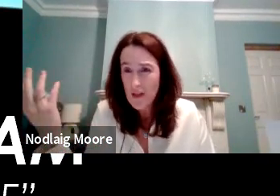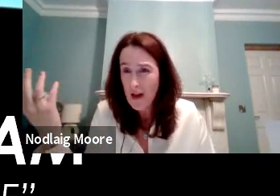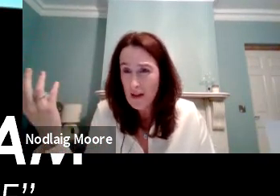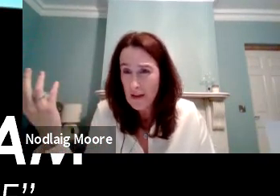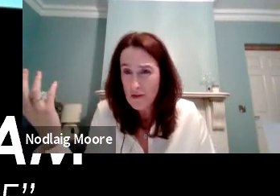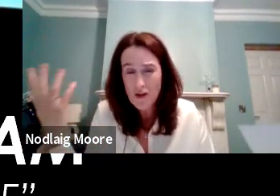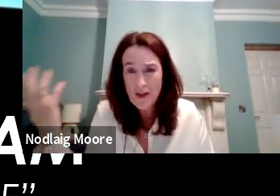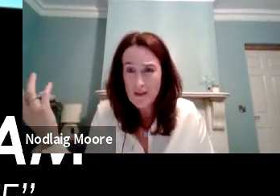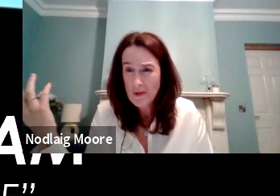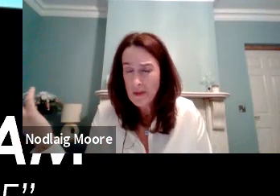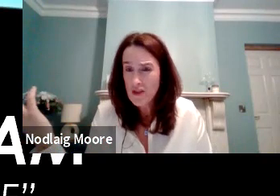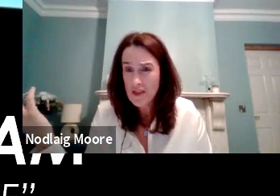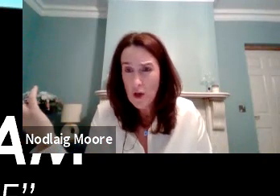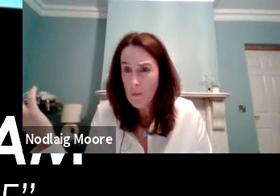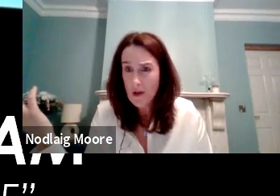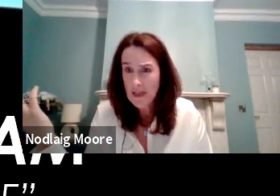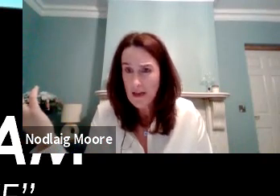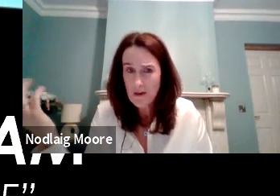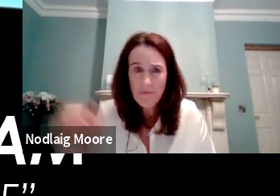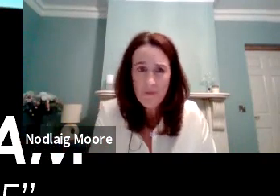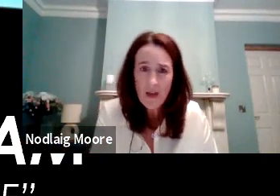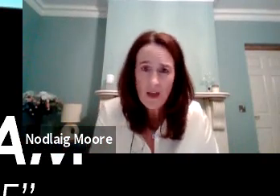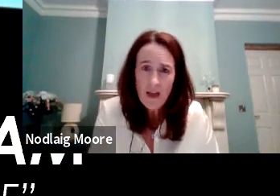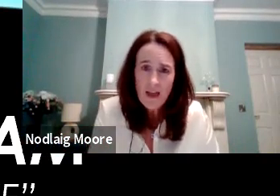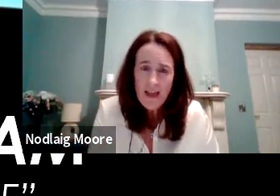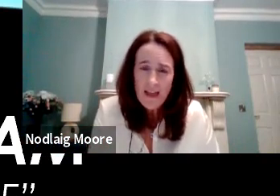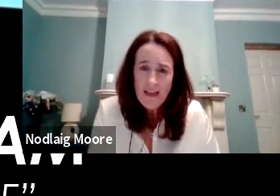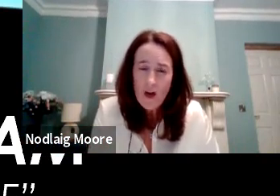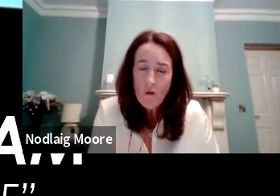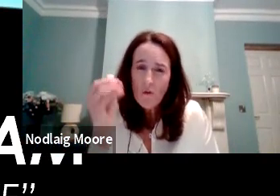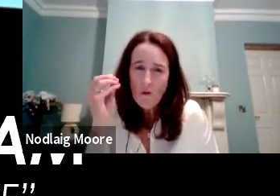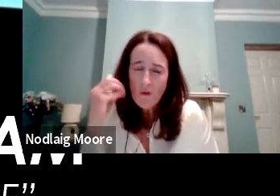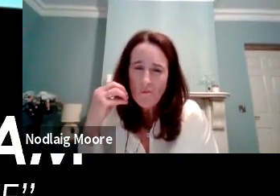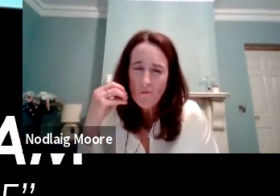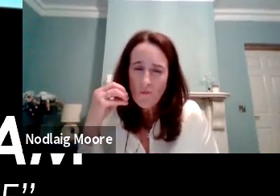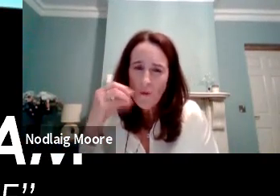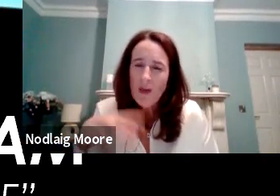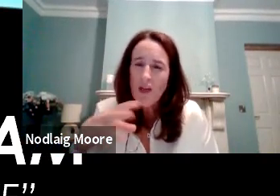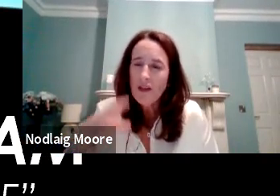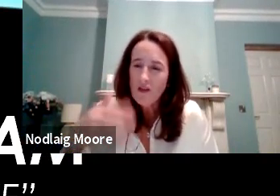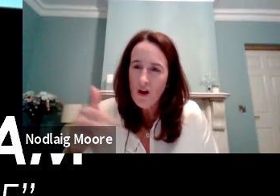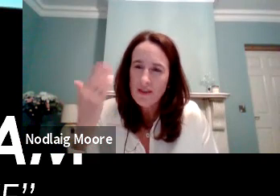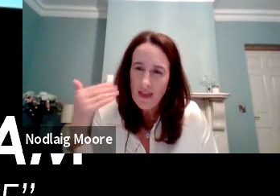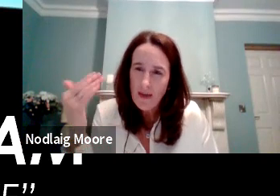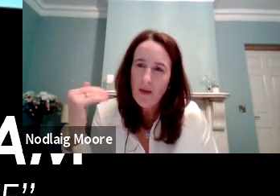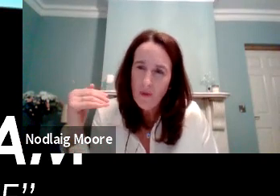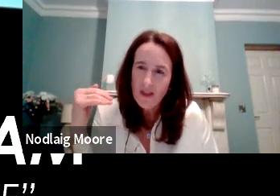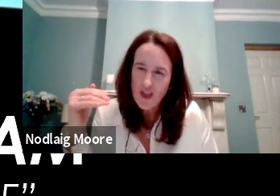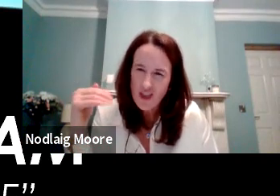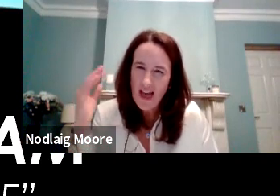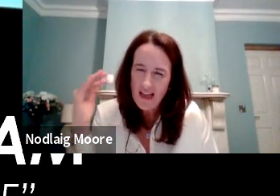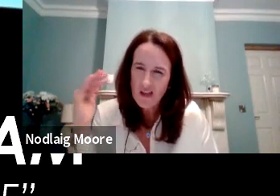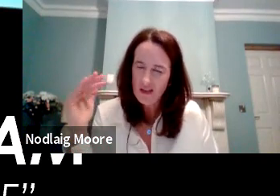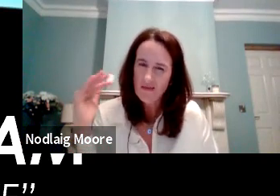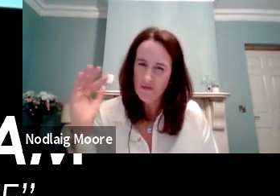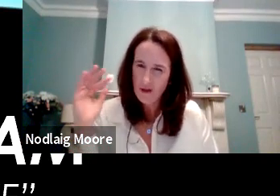at 7 o'clock now. She might as well just stay up altogether. Now, when we look at the thoughts, it can be important